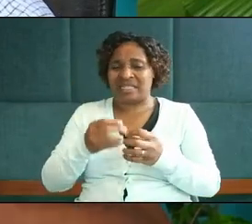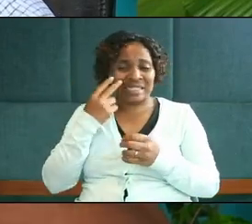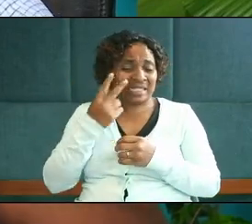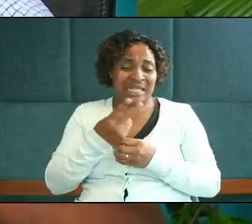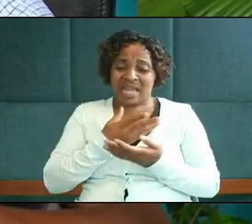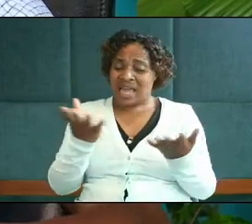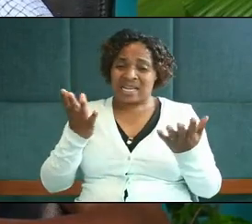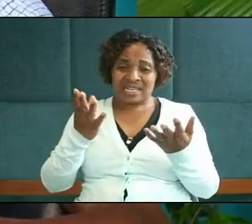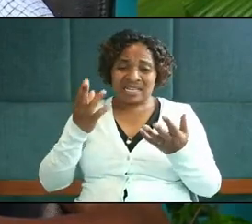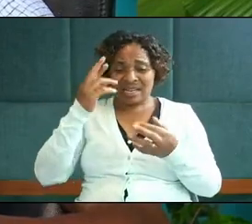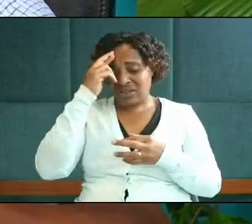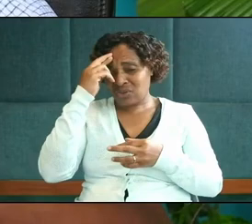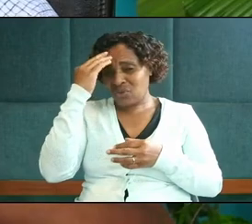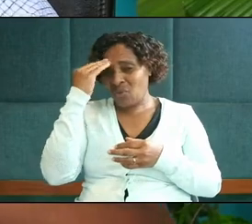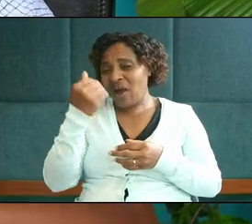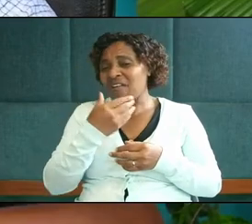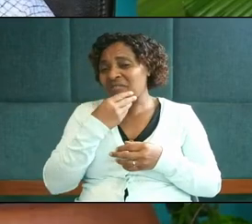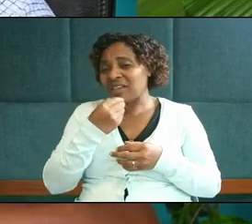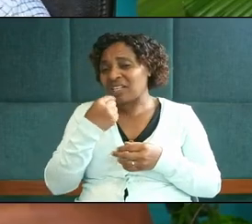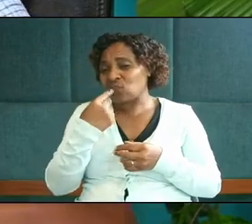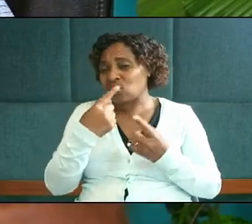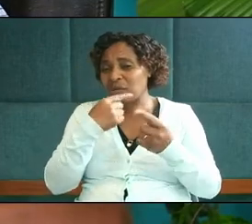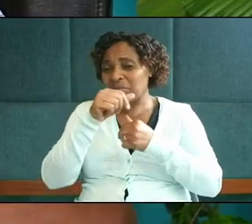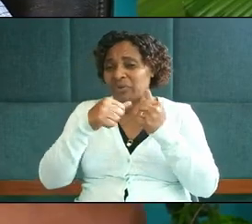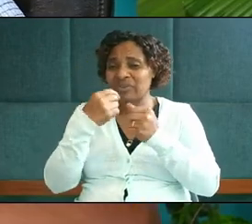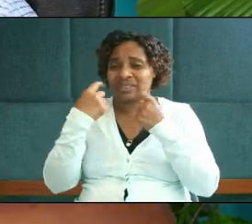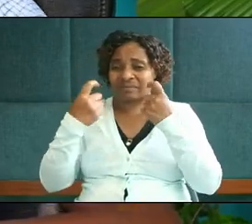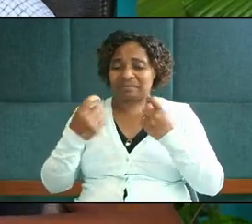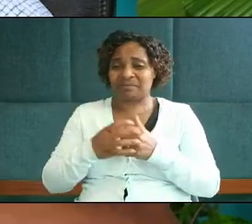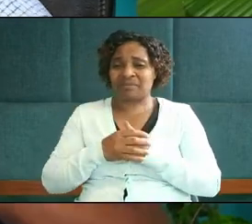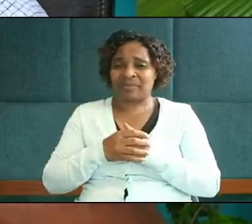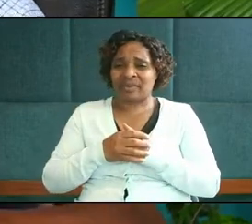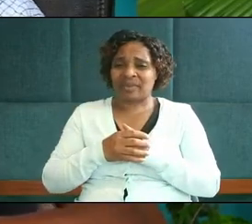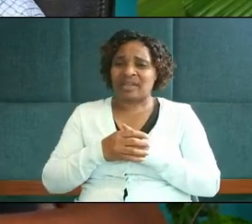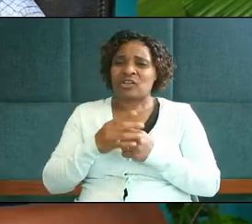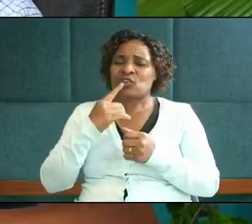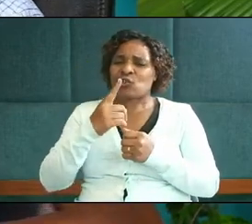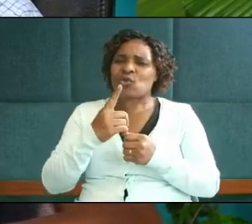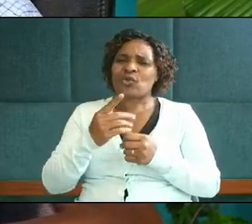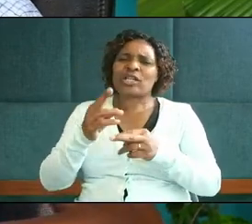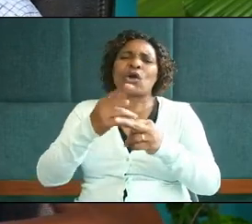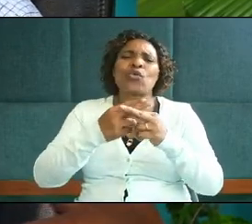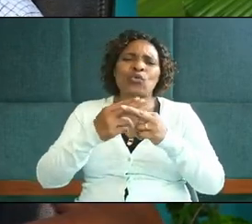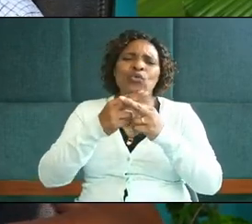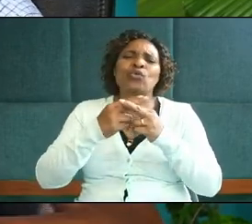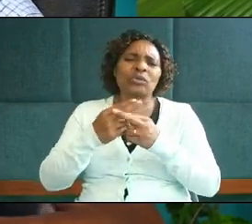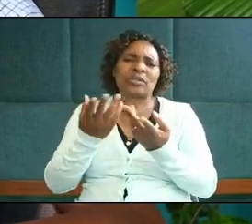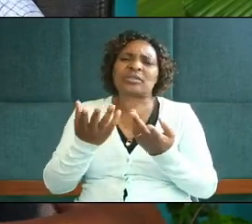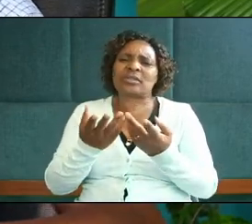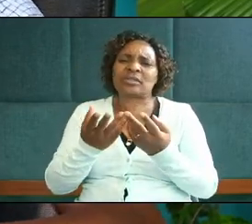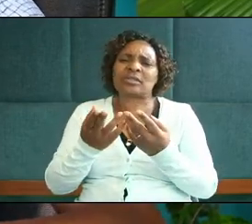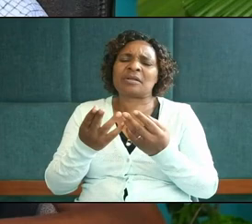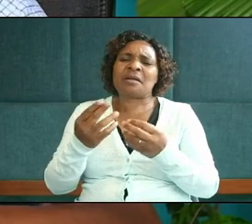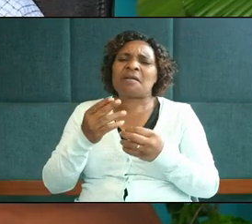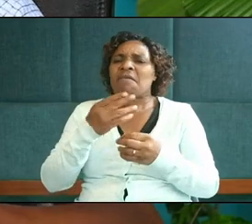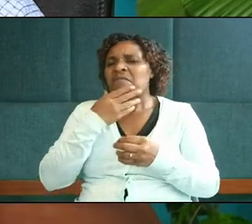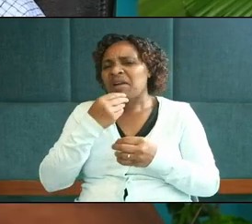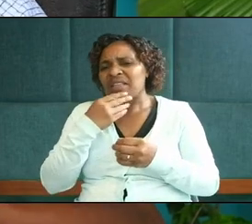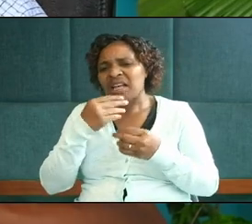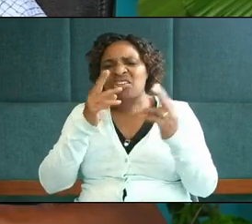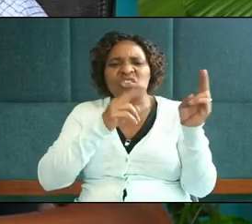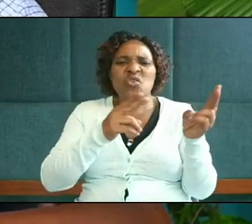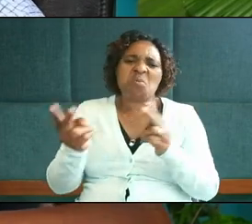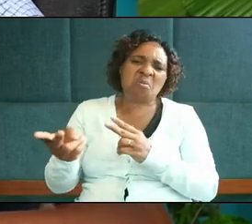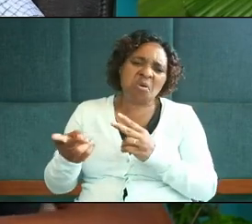into what their father was telling. And then I also presume that they were so used to their father giving them everything or allowing them